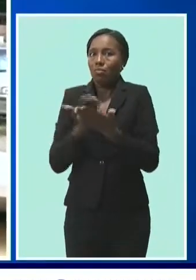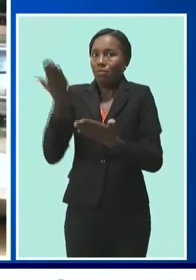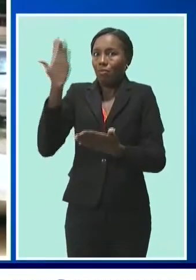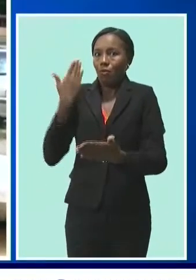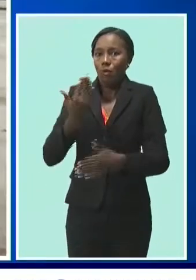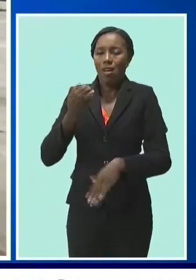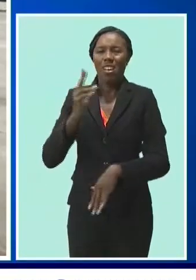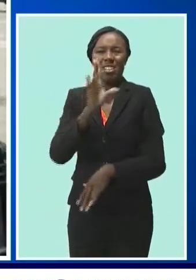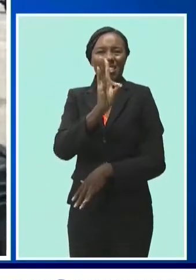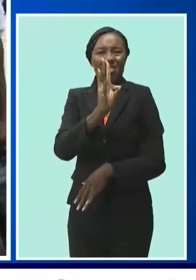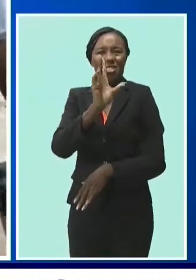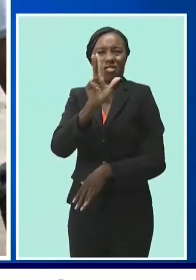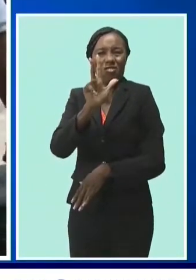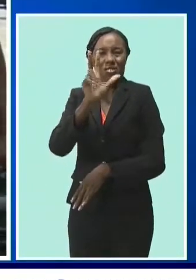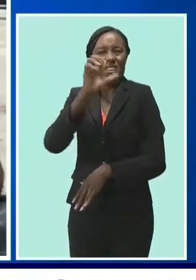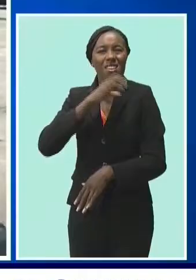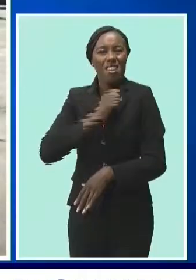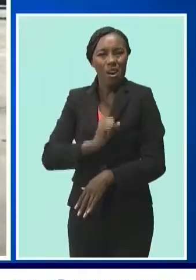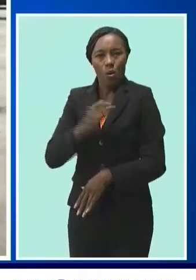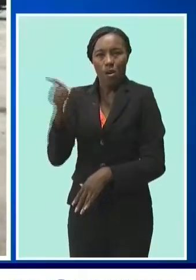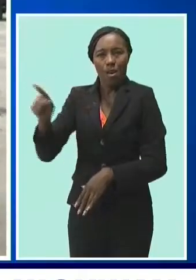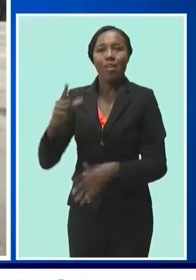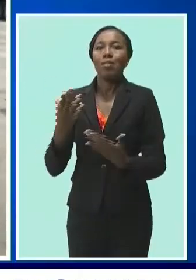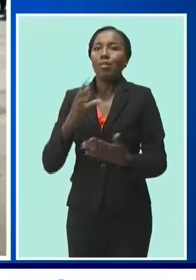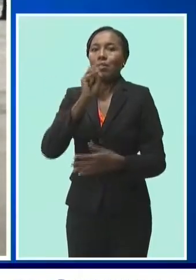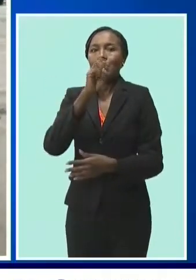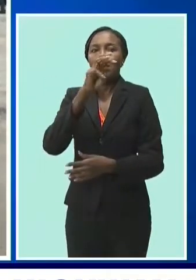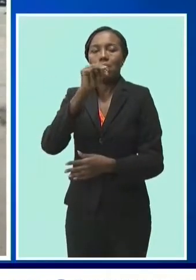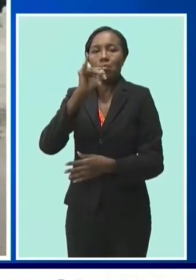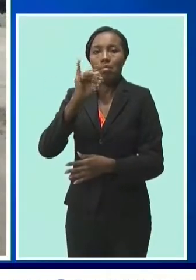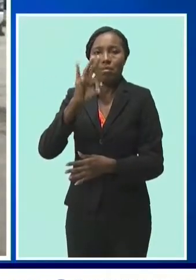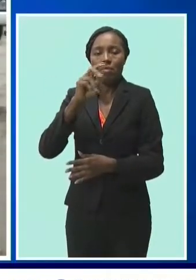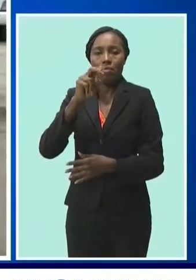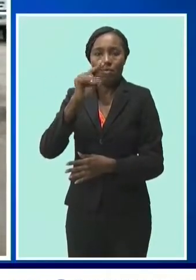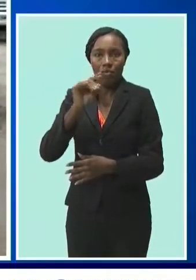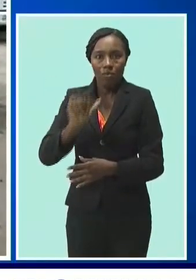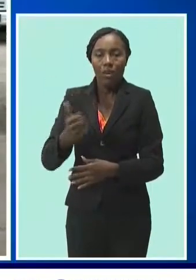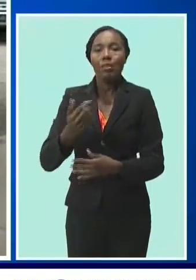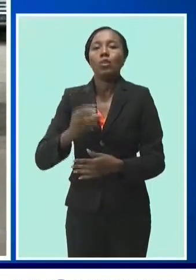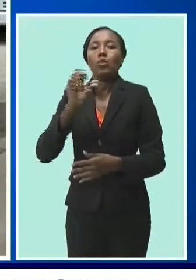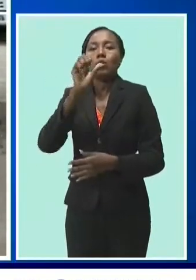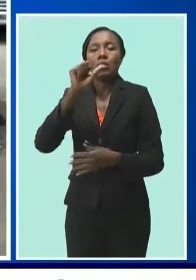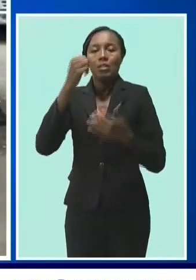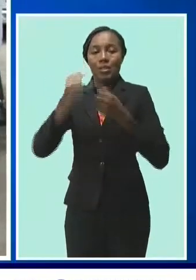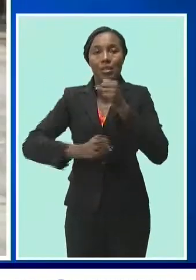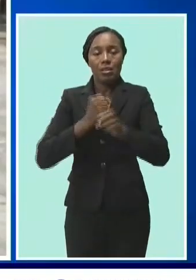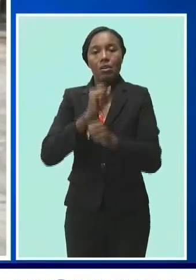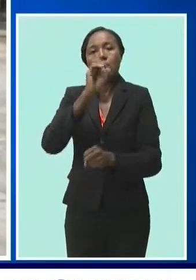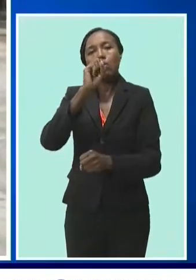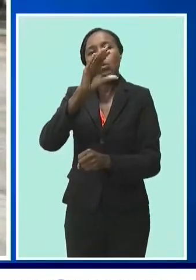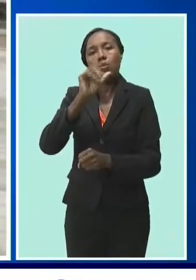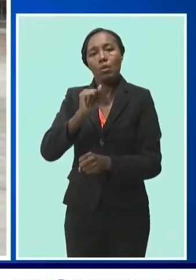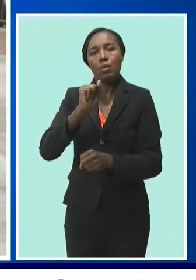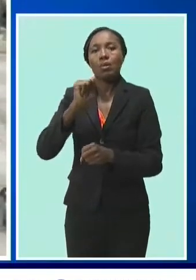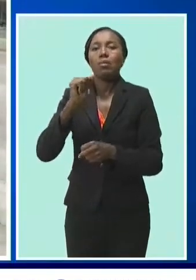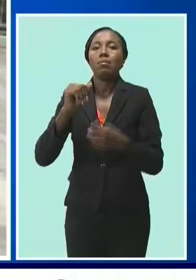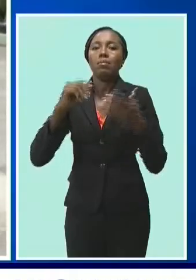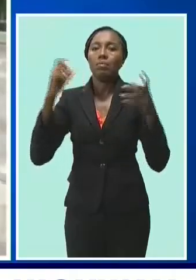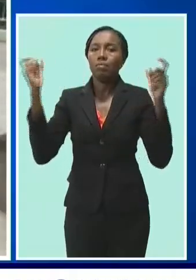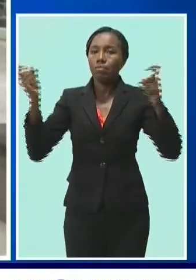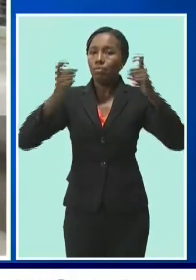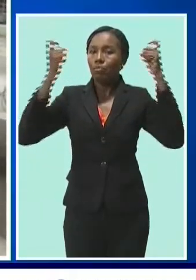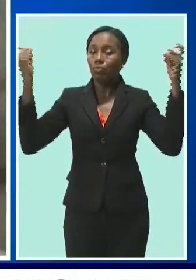at 73 odd years made it to the semi-finals of this year's Soca Monarch competition. So we hope to do it under